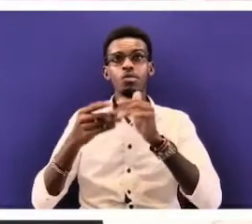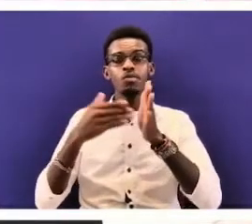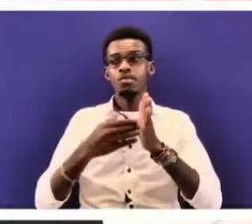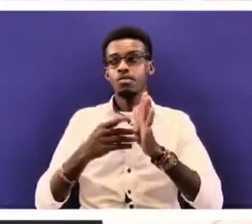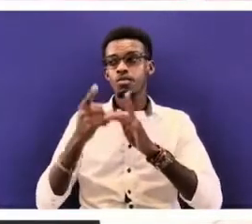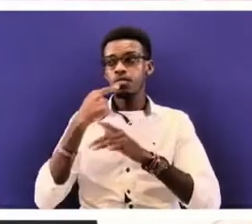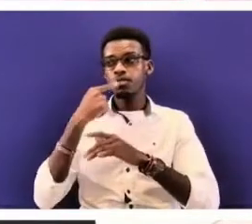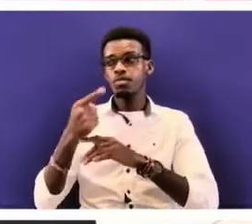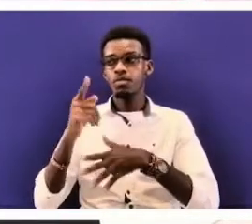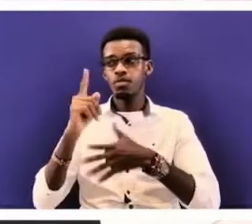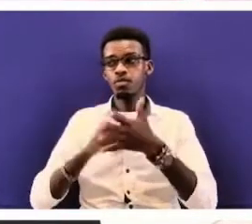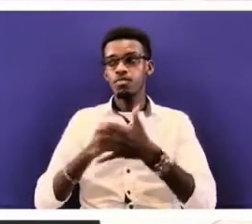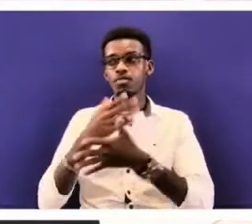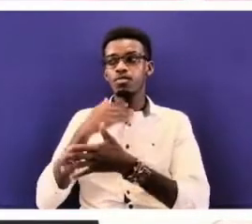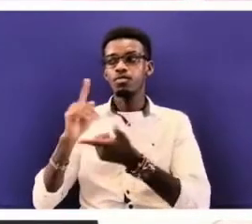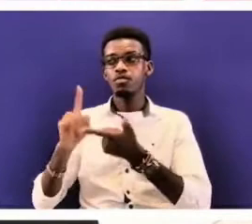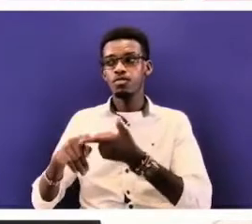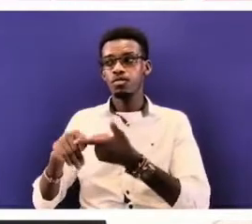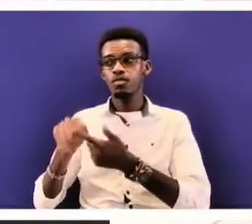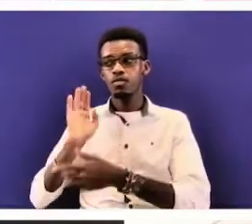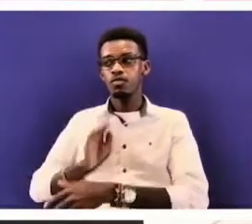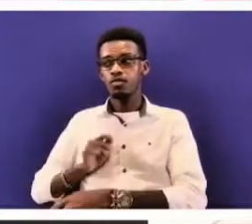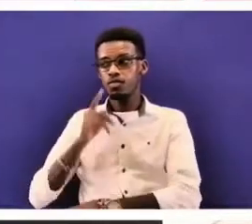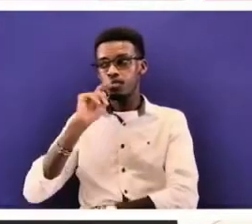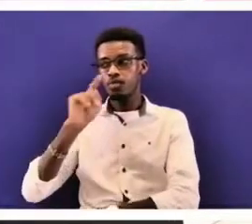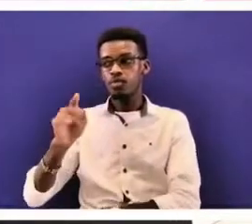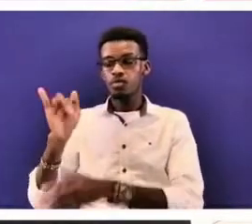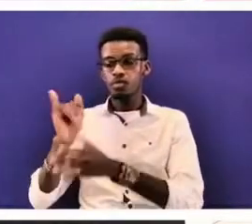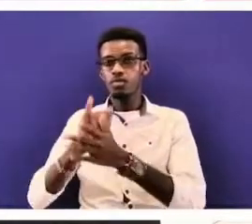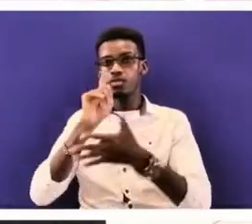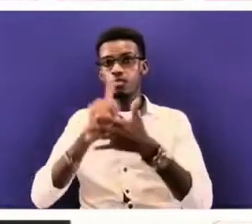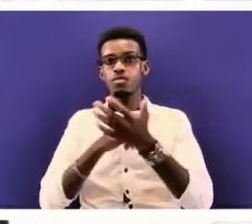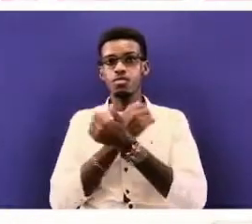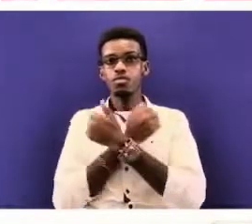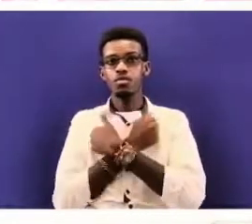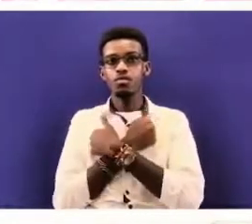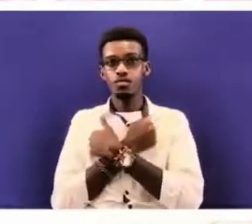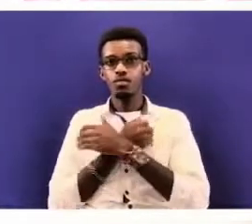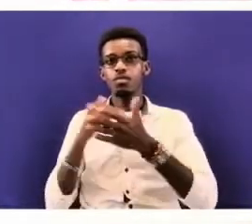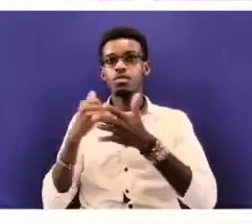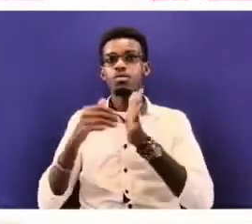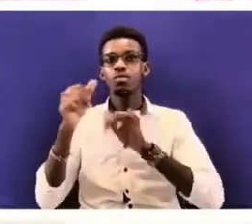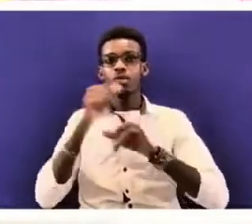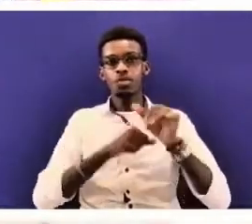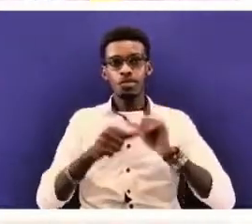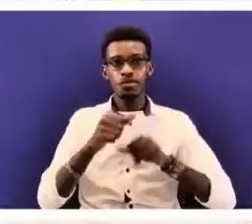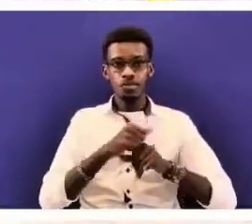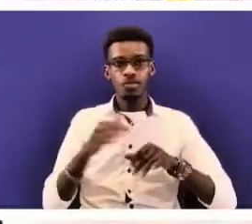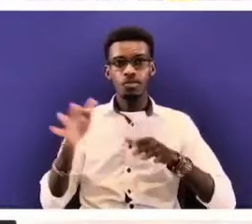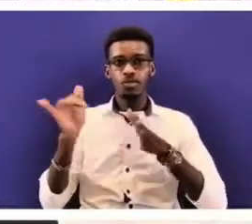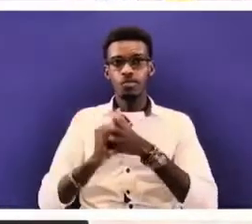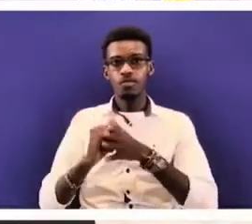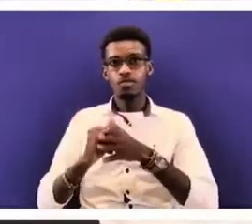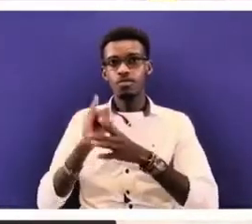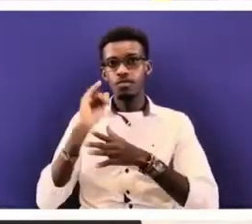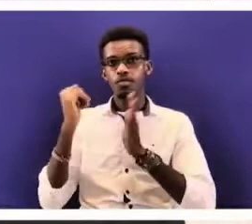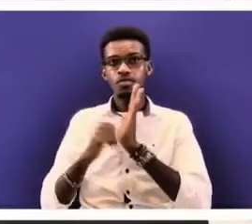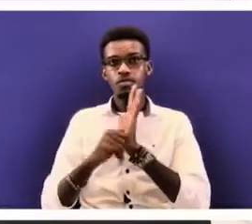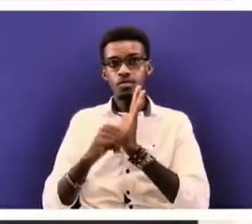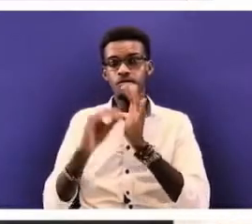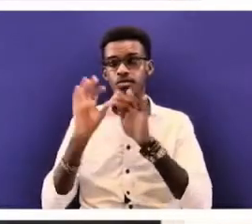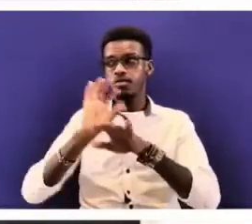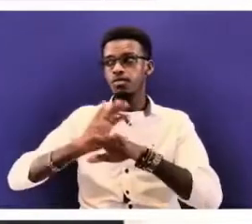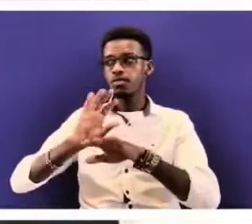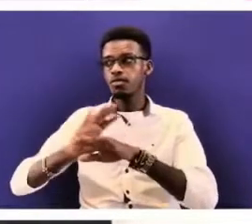and said, "What do you need?" to the woman. That's love. It's an action. And that was the problem with the